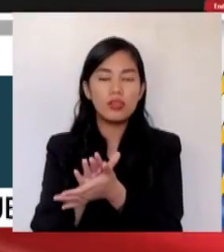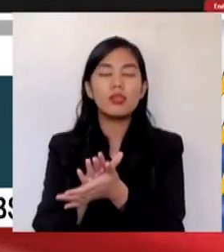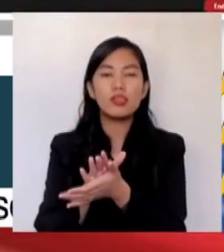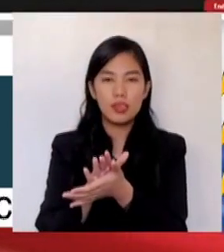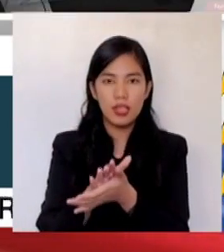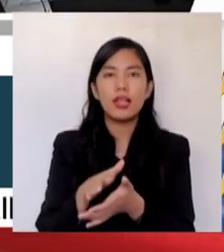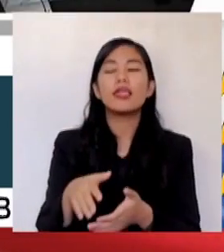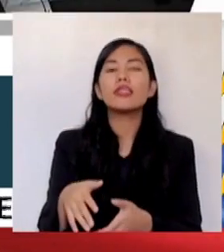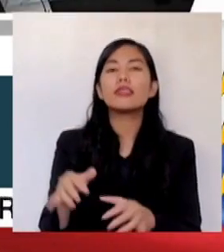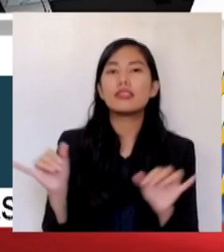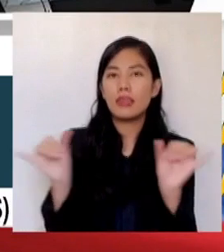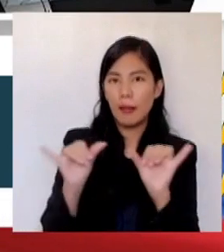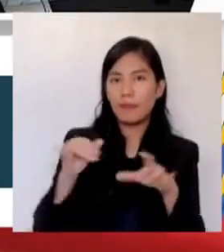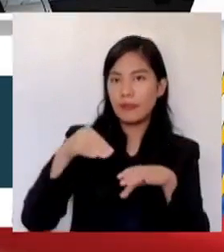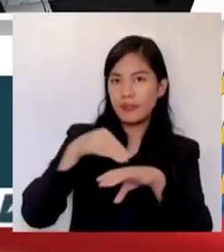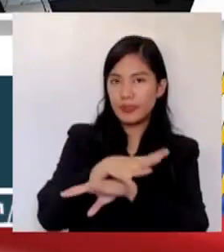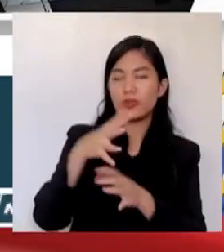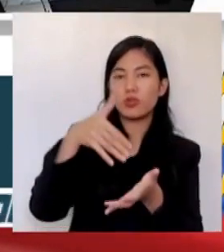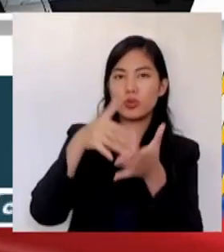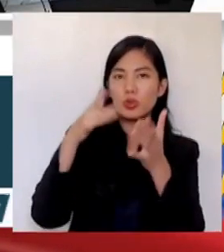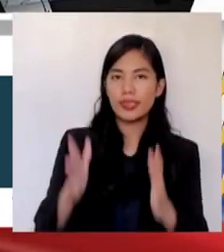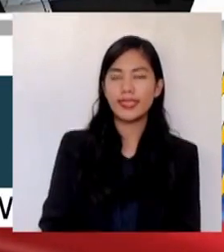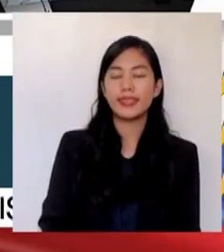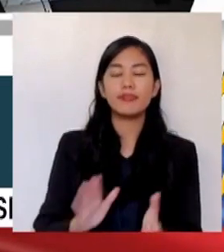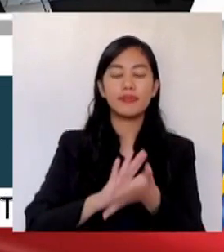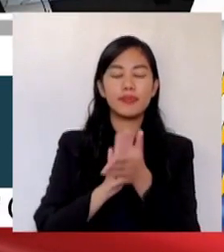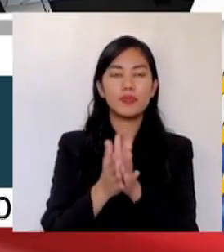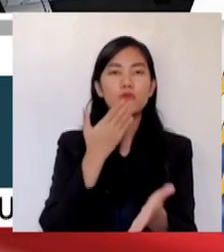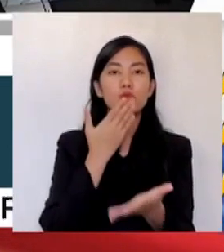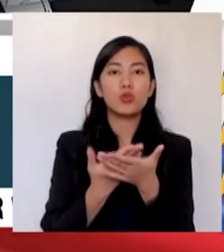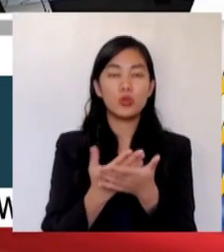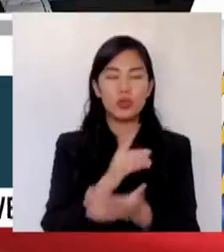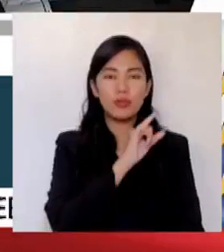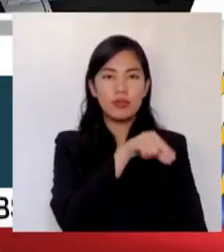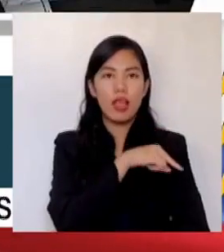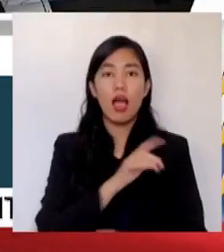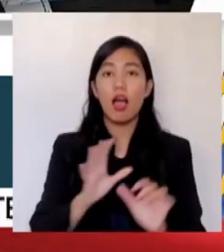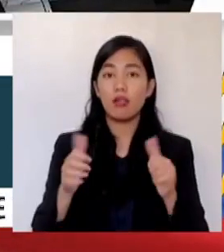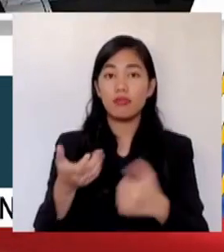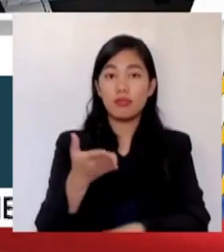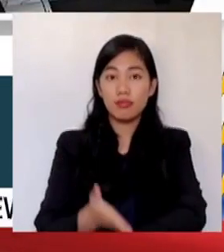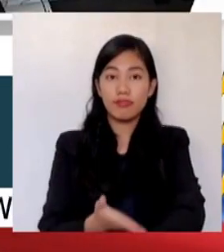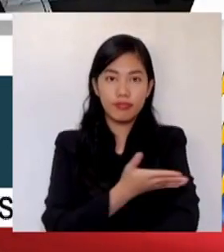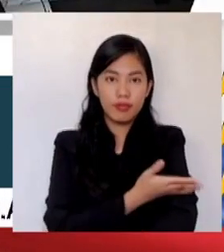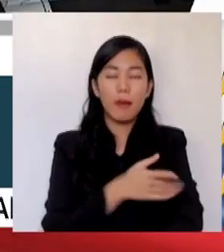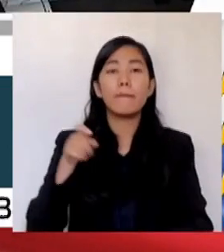maitaas natin ang kalidad ng edukasyon, itataas din natin ang budget para dito.